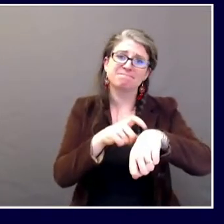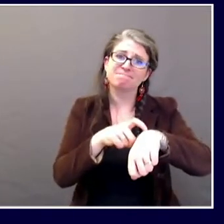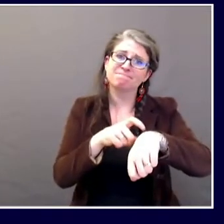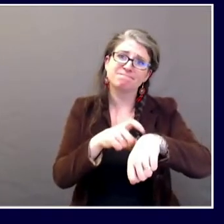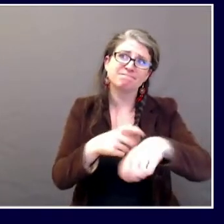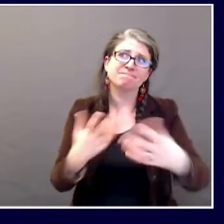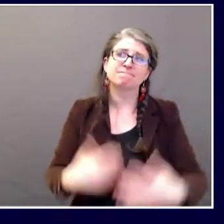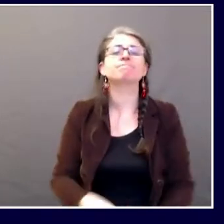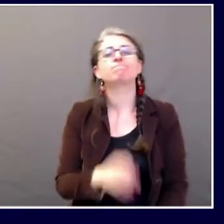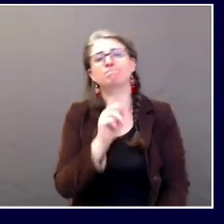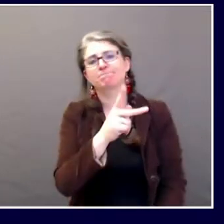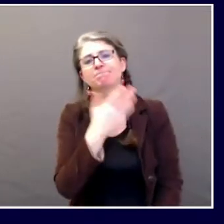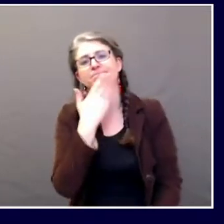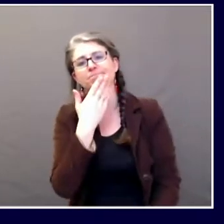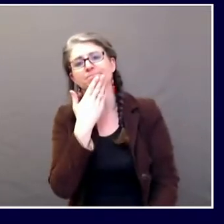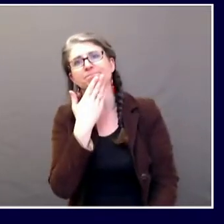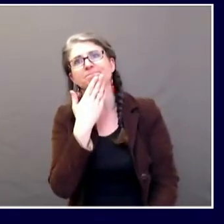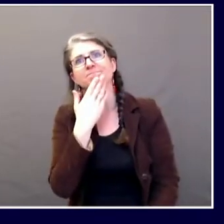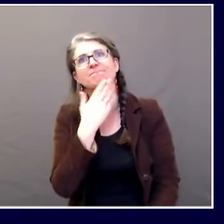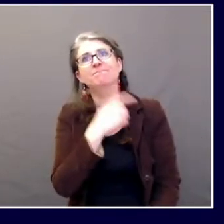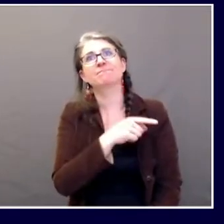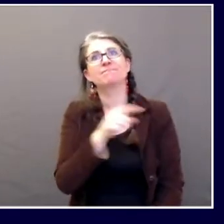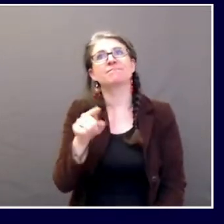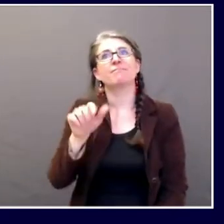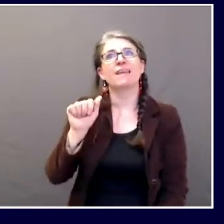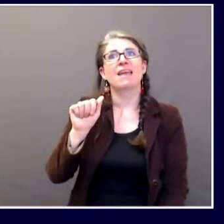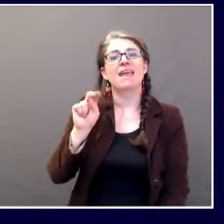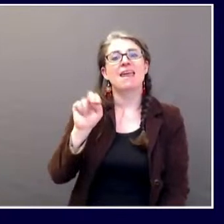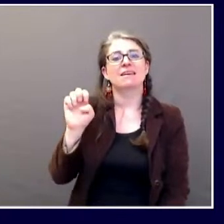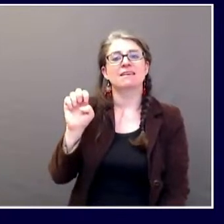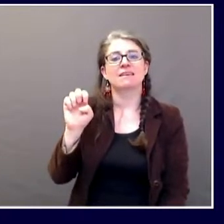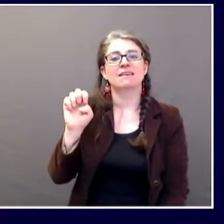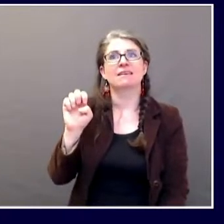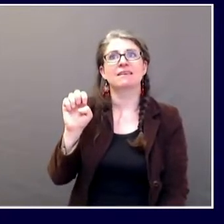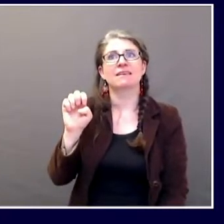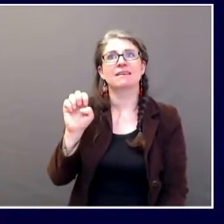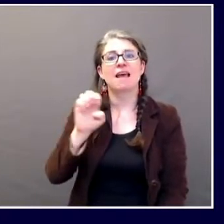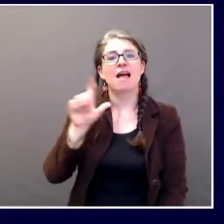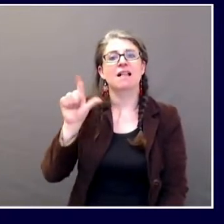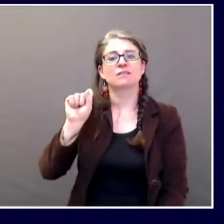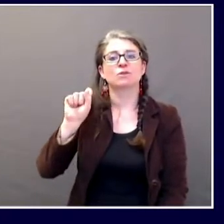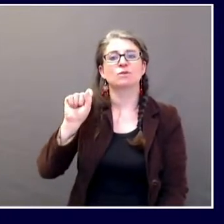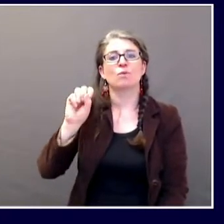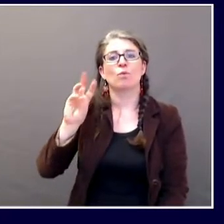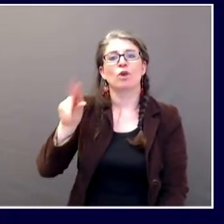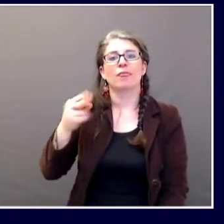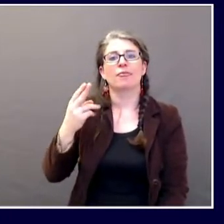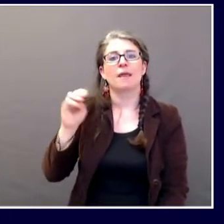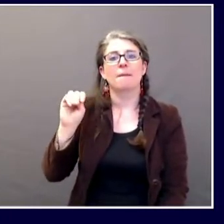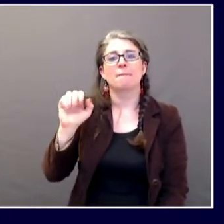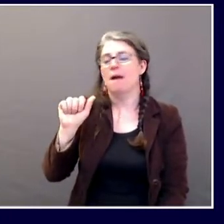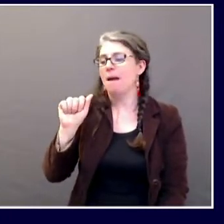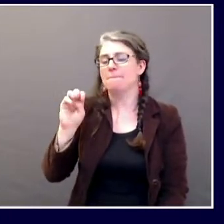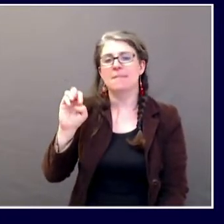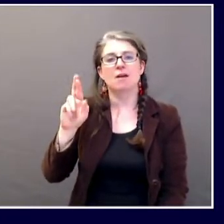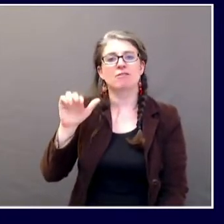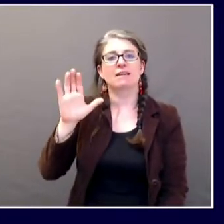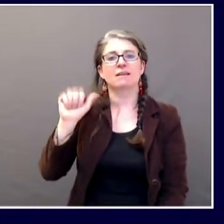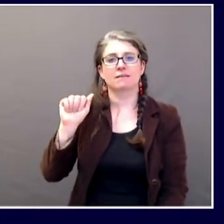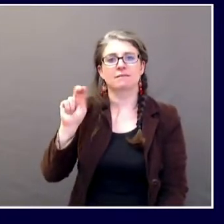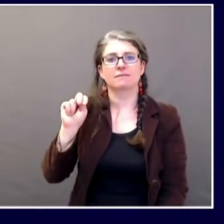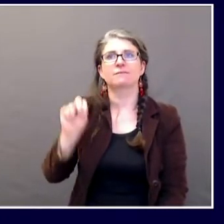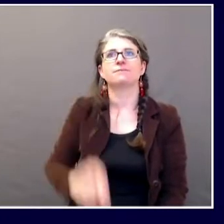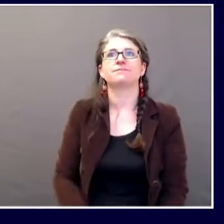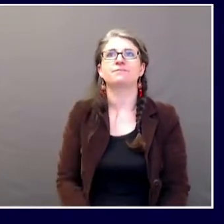Ellsworth American. Thank you, Dr. Shah. I have a couple questions related to the vaccine. And